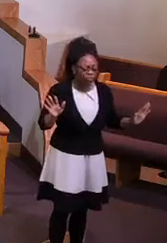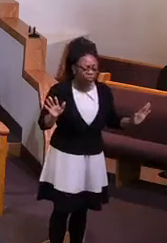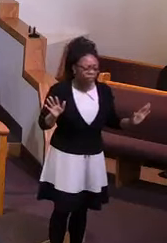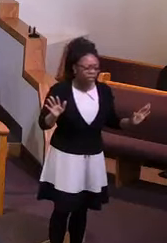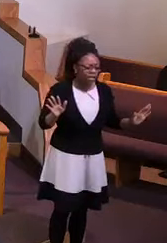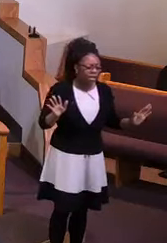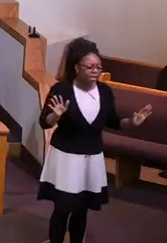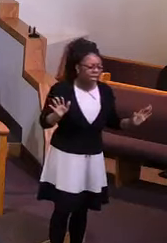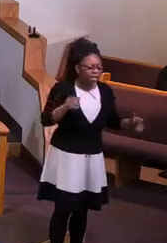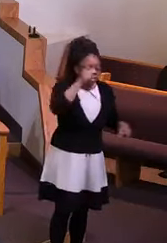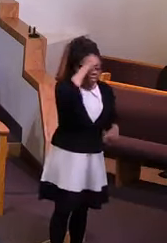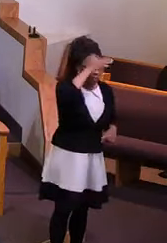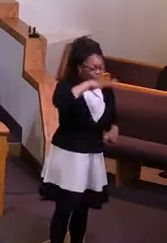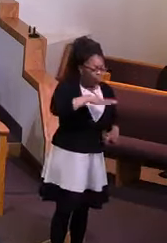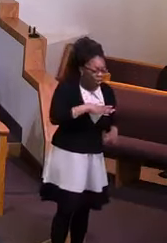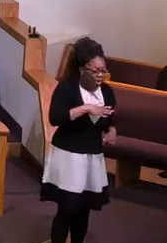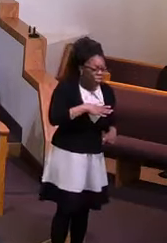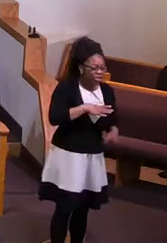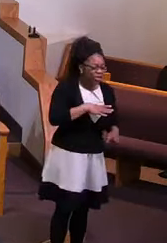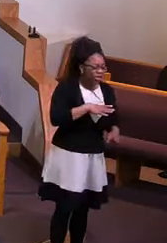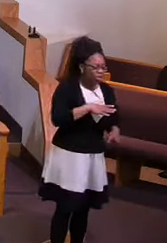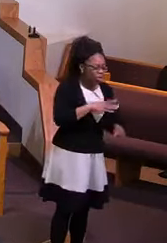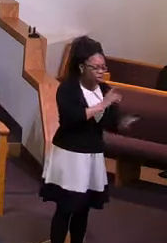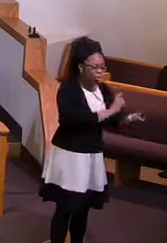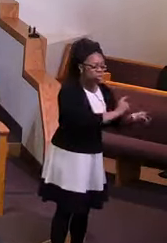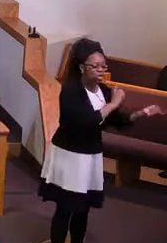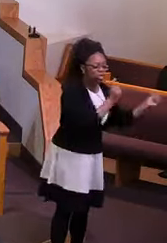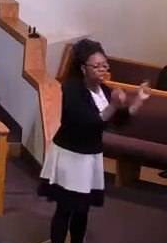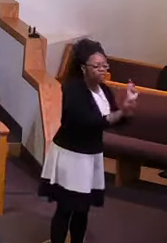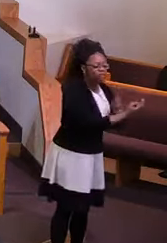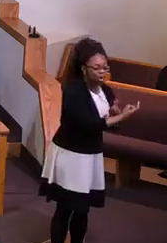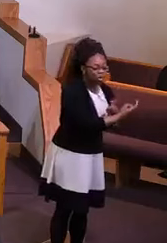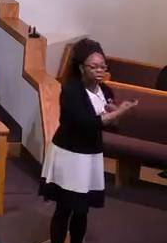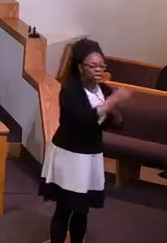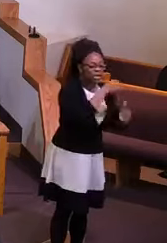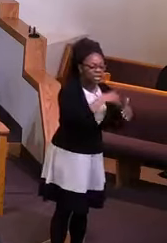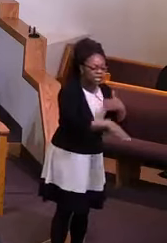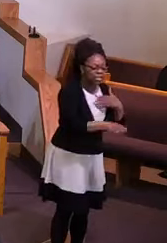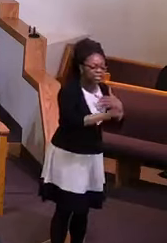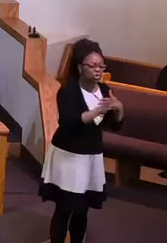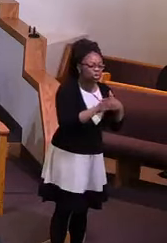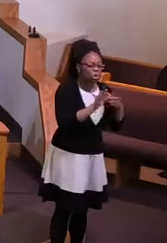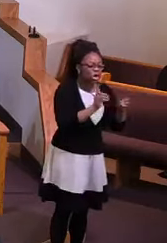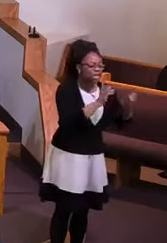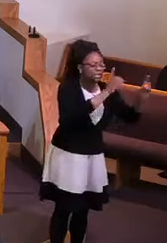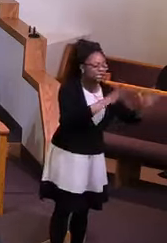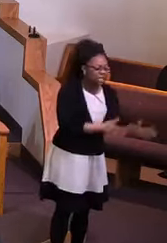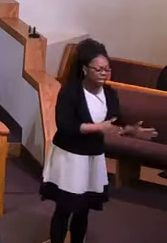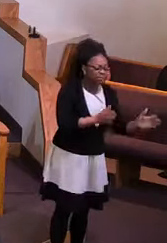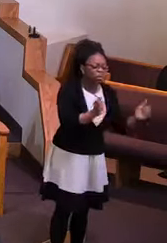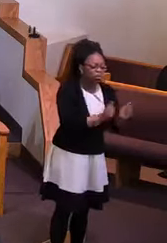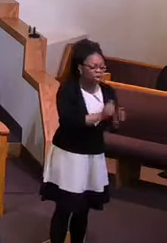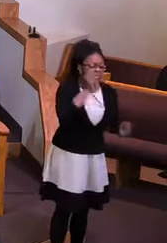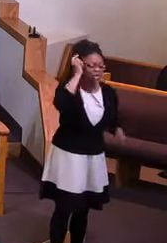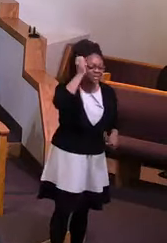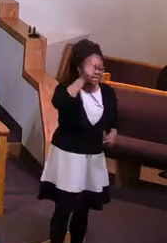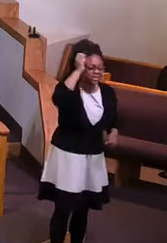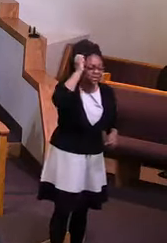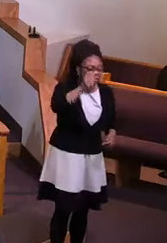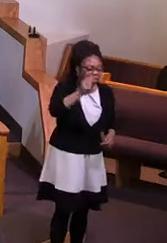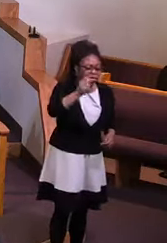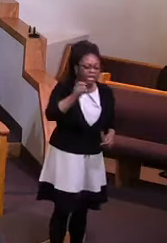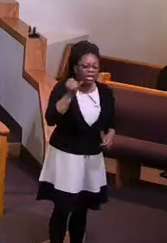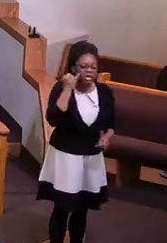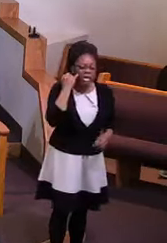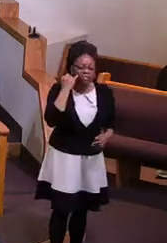this disturbed brother was converted into a disciple with a testimony. All right, unless you